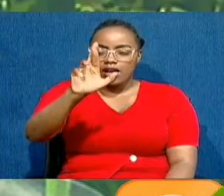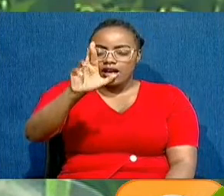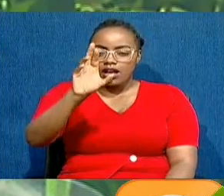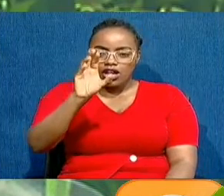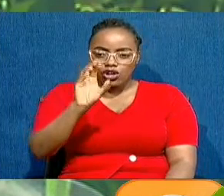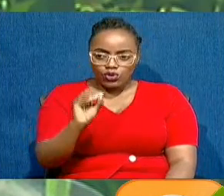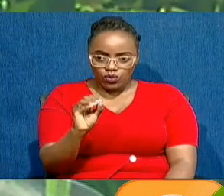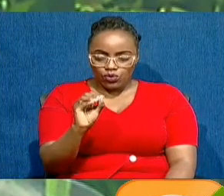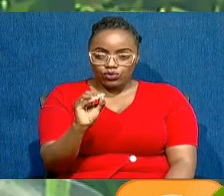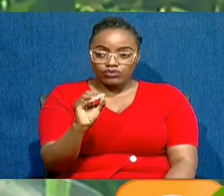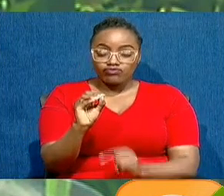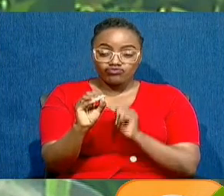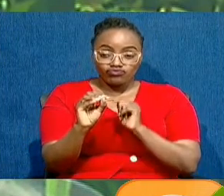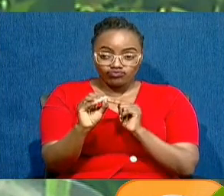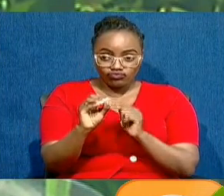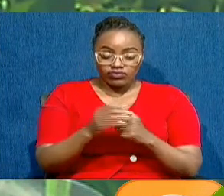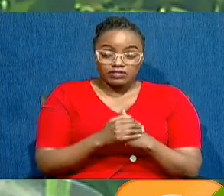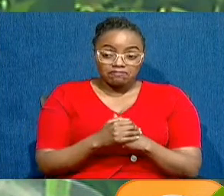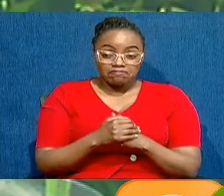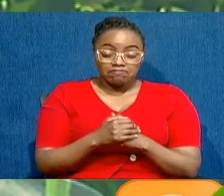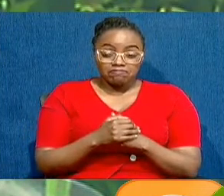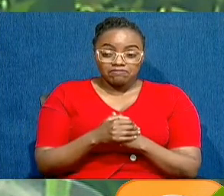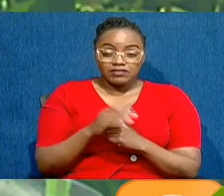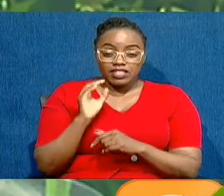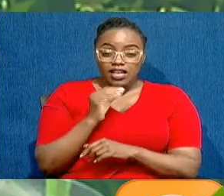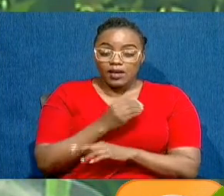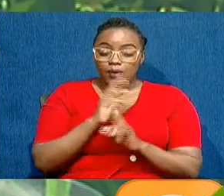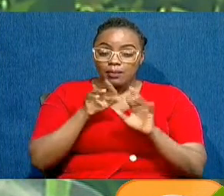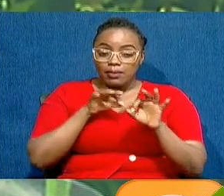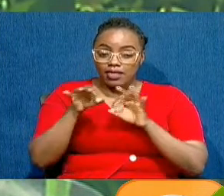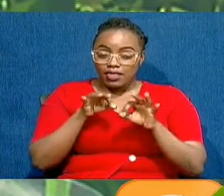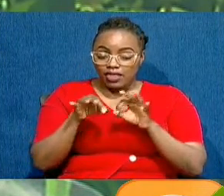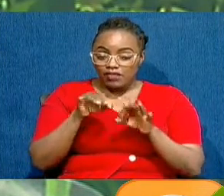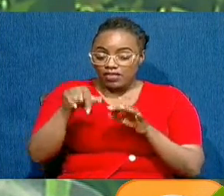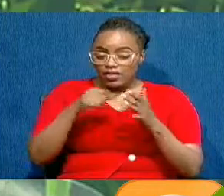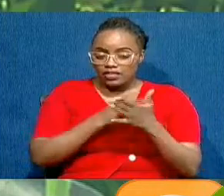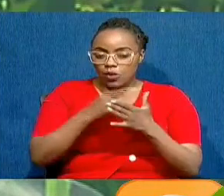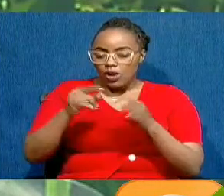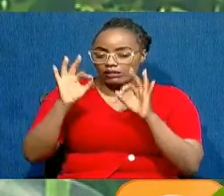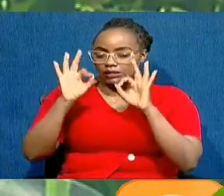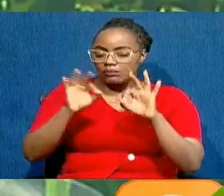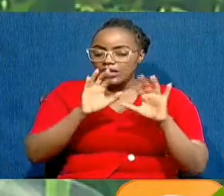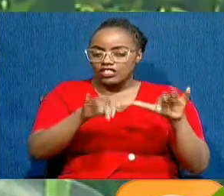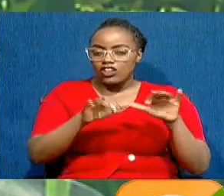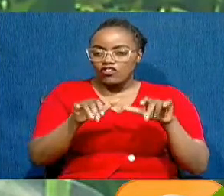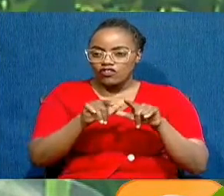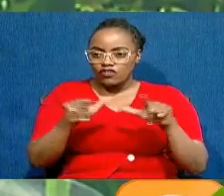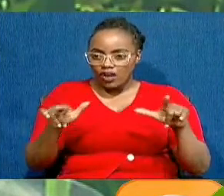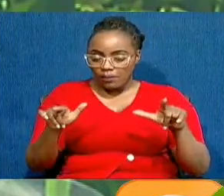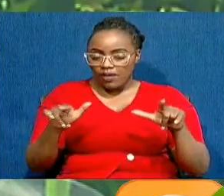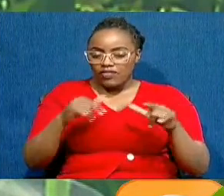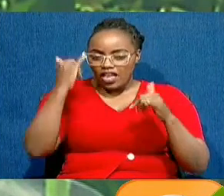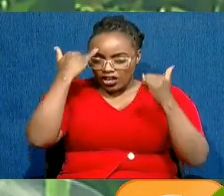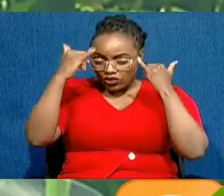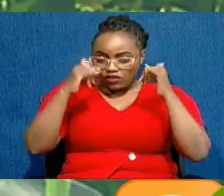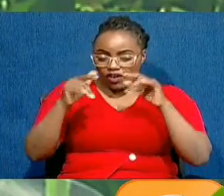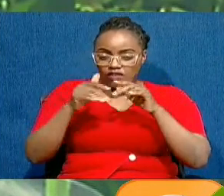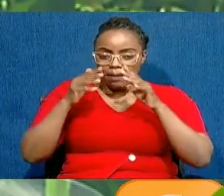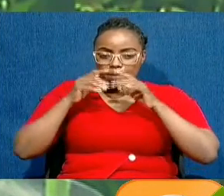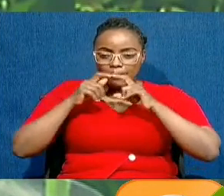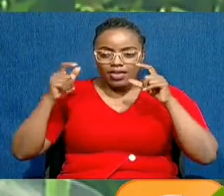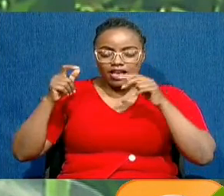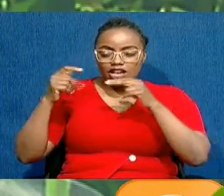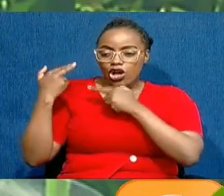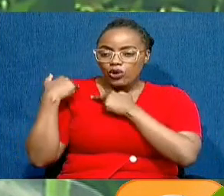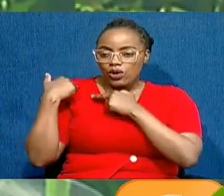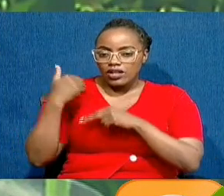Livestock Research Organization, KALRO. And as Dennis Otieno tells us on this week's Smart Farm, the innovation could play a key role in closing the